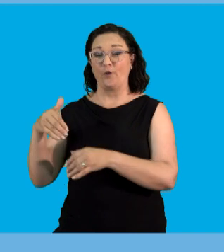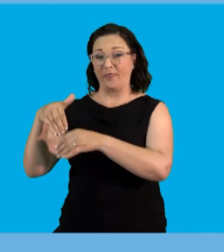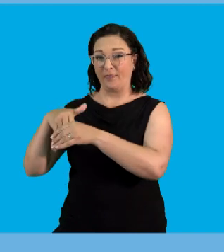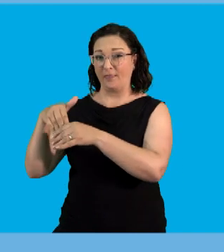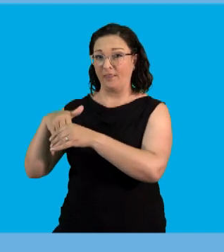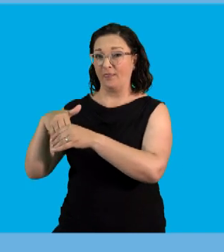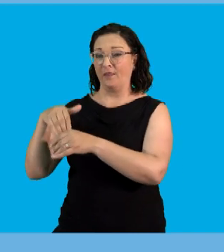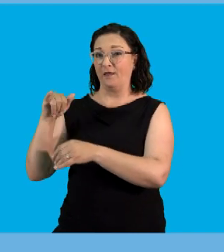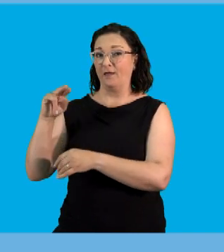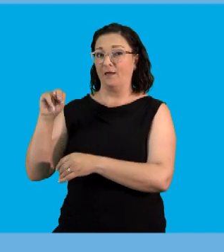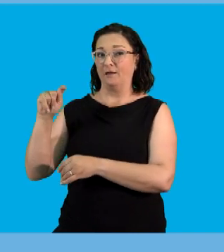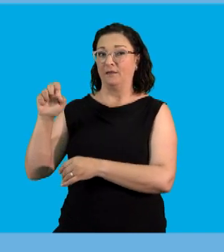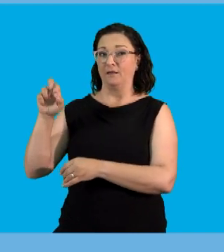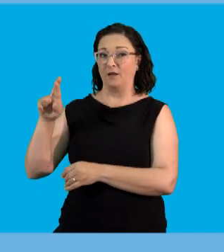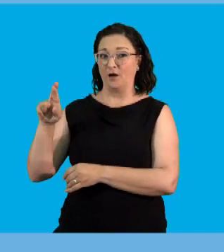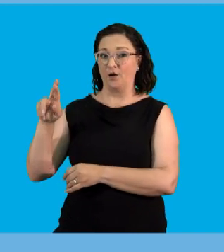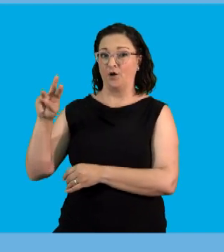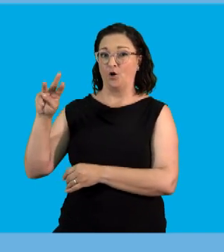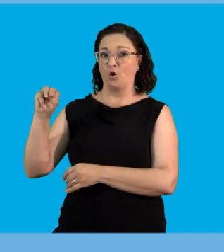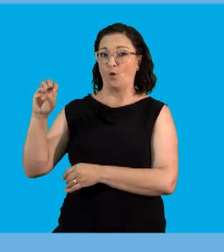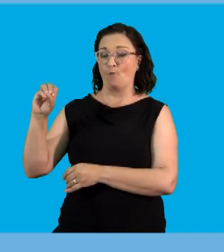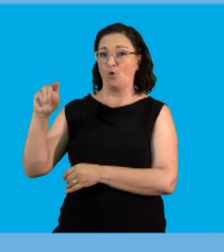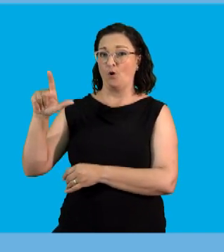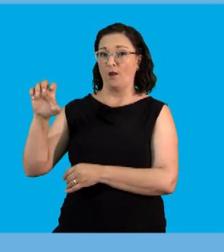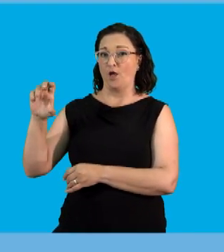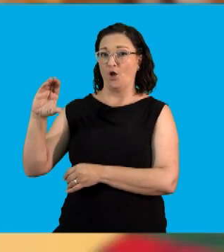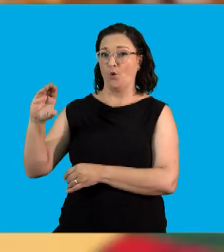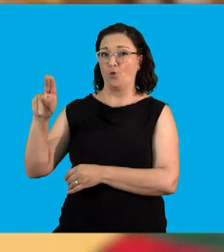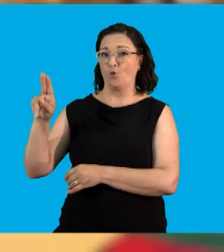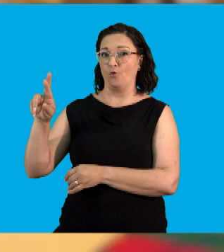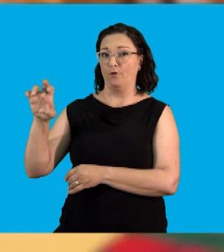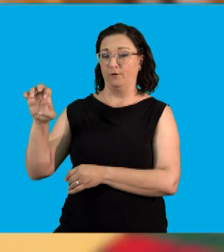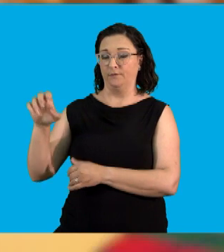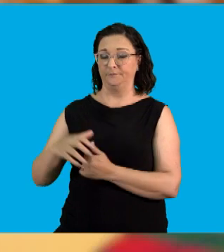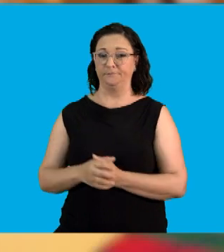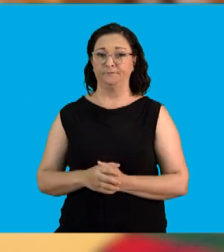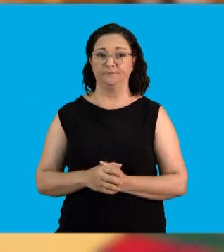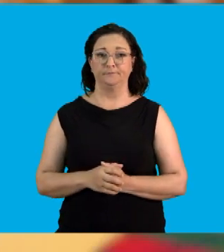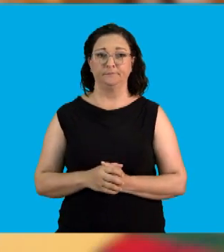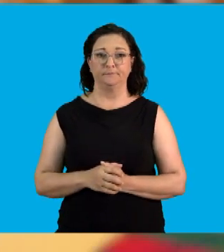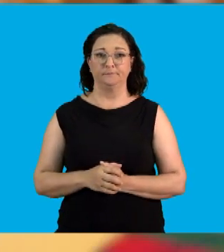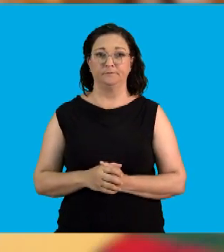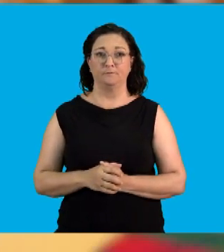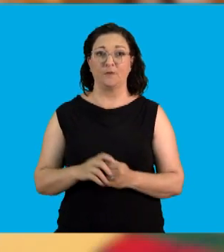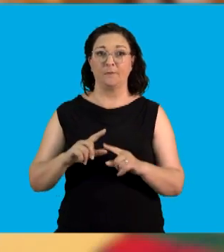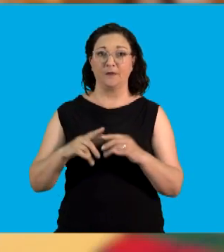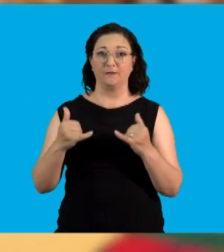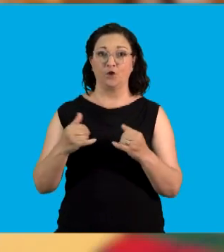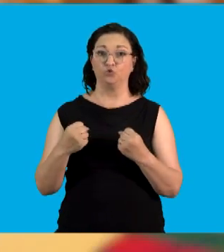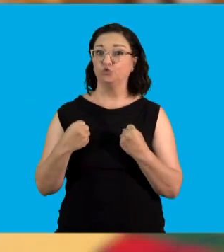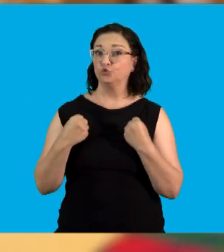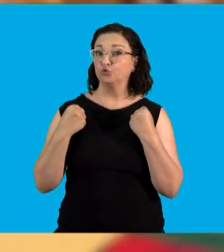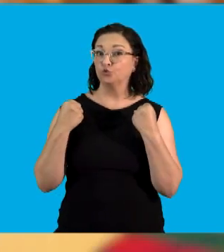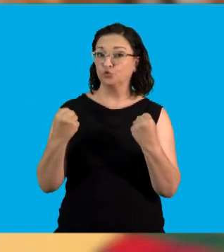intermolecular forces. So remember we said that the particles that are making up the matter are held together by the strong attractive forces.